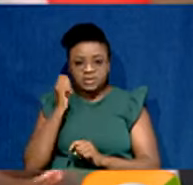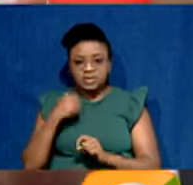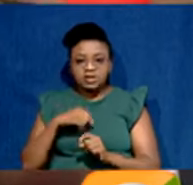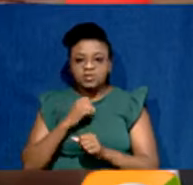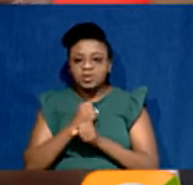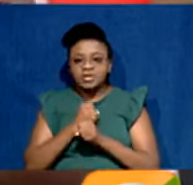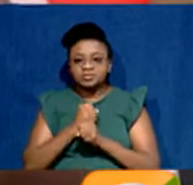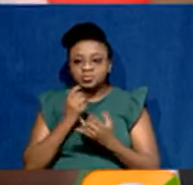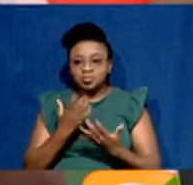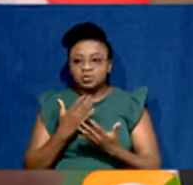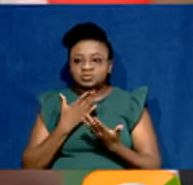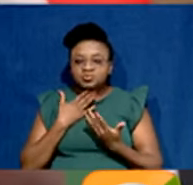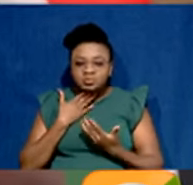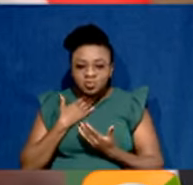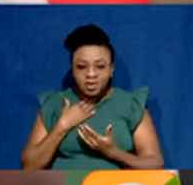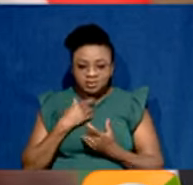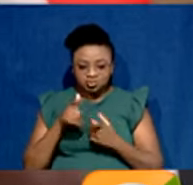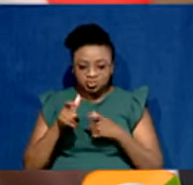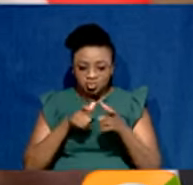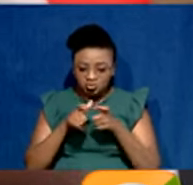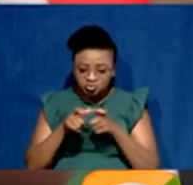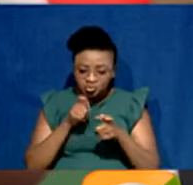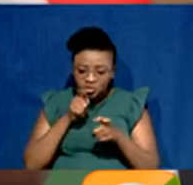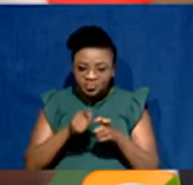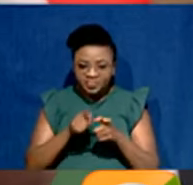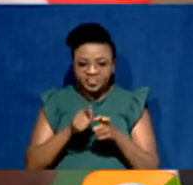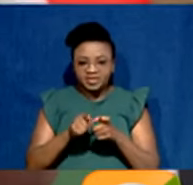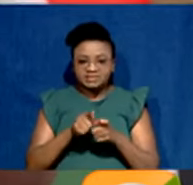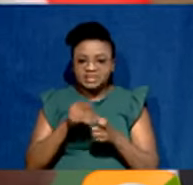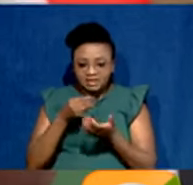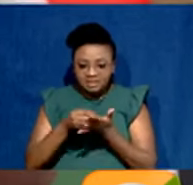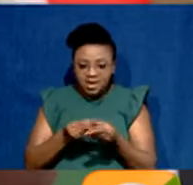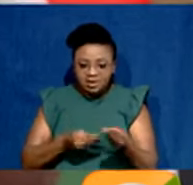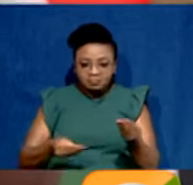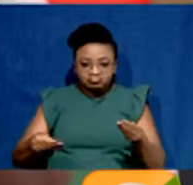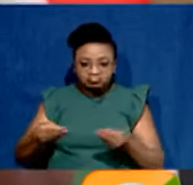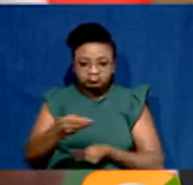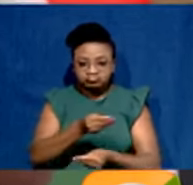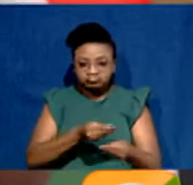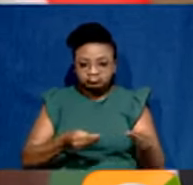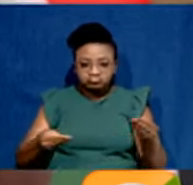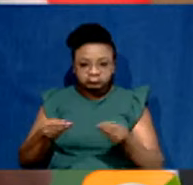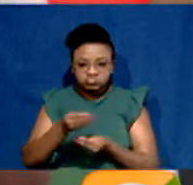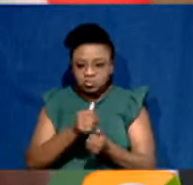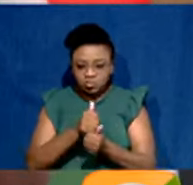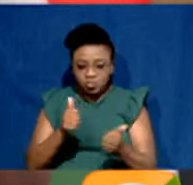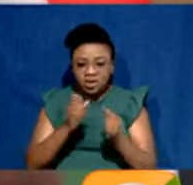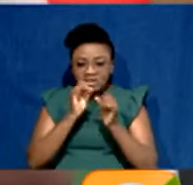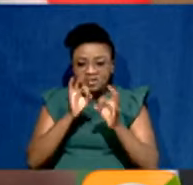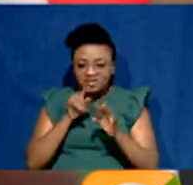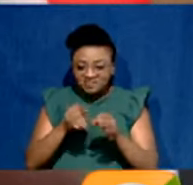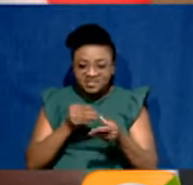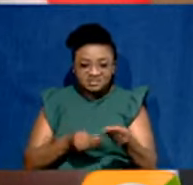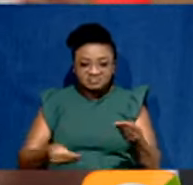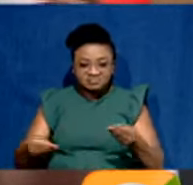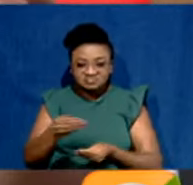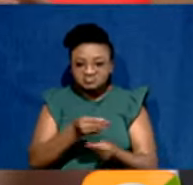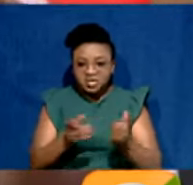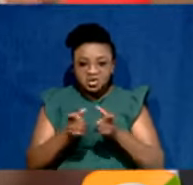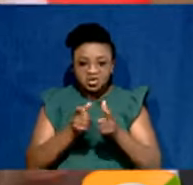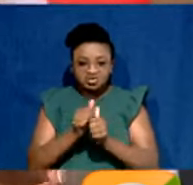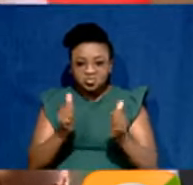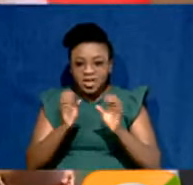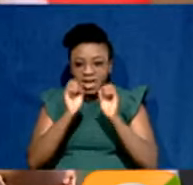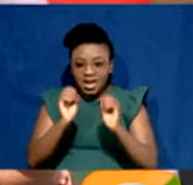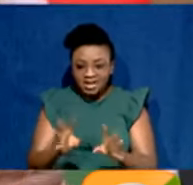to manage inflation, to manage money supply. Because if you don't manage inflation, you run into a lot of problems.